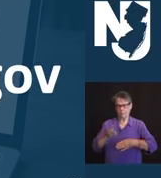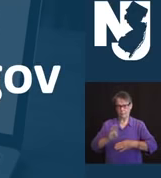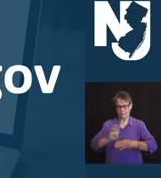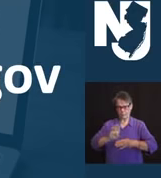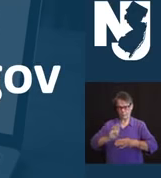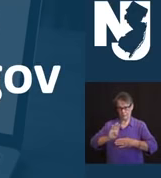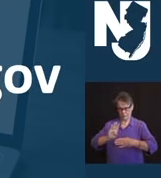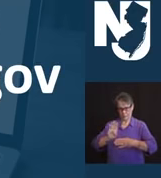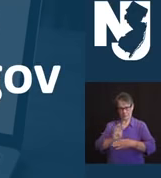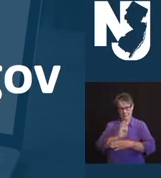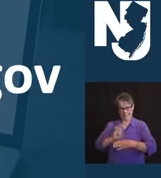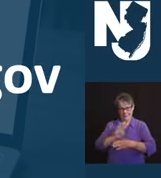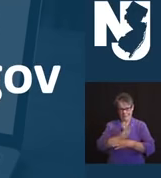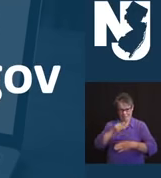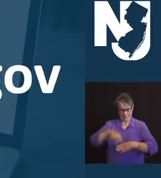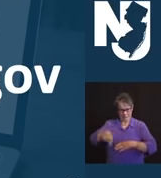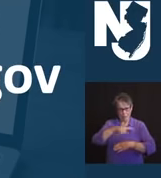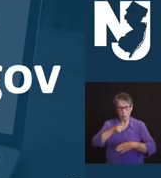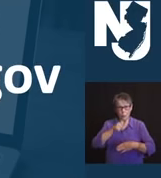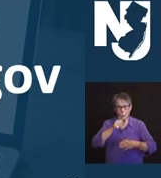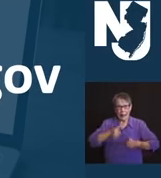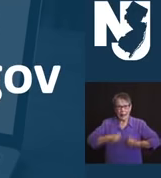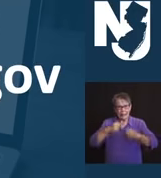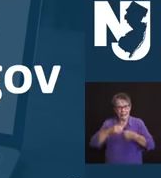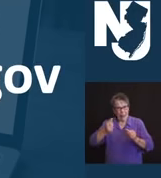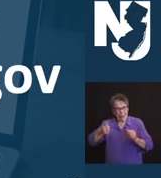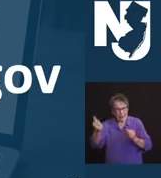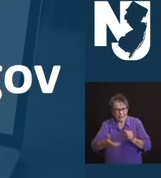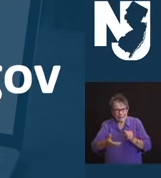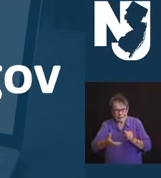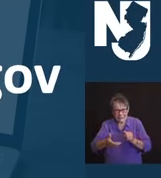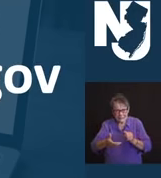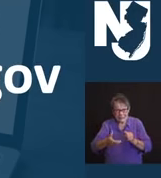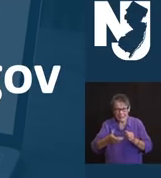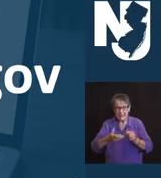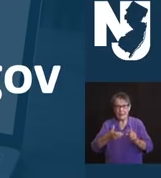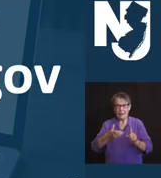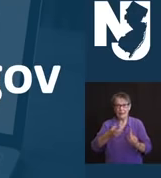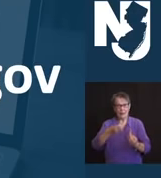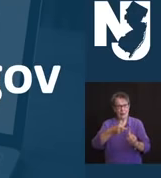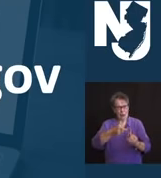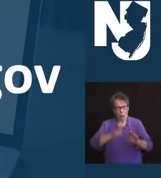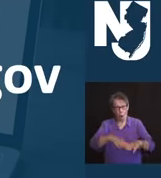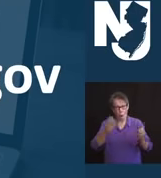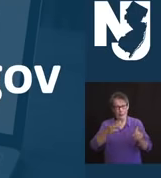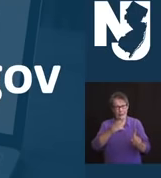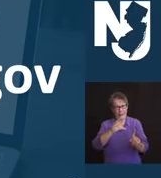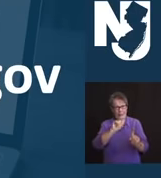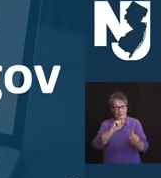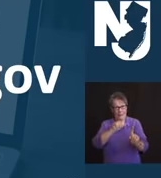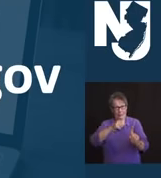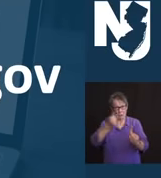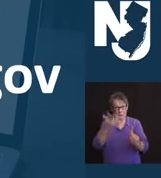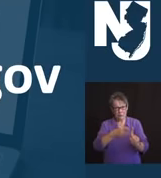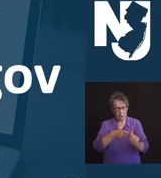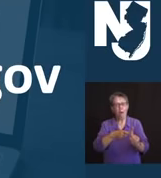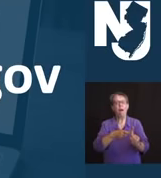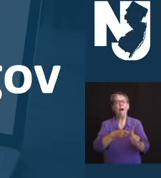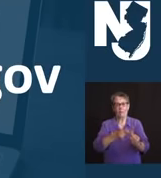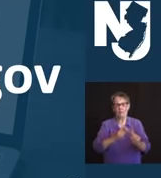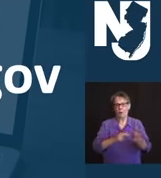to be able to thrive. Reopening casinos isn't the end-all, be-all of revitalizing